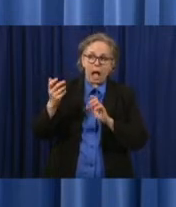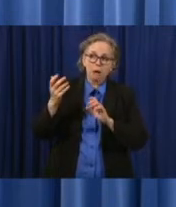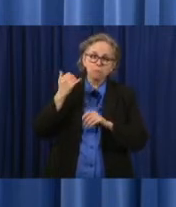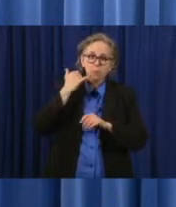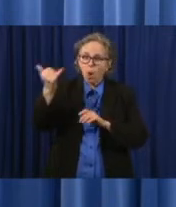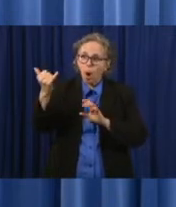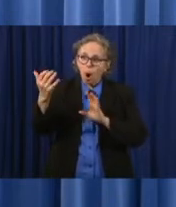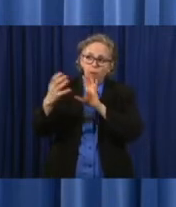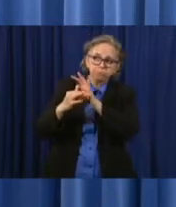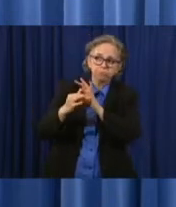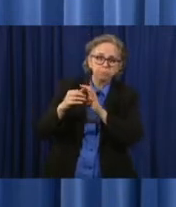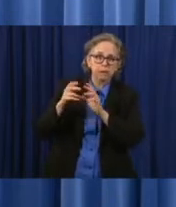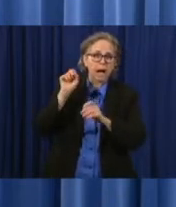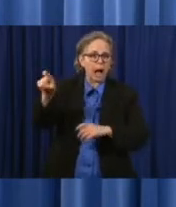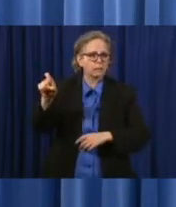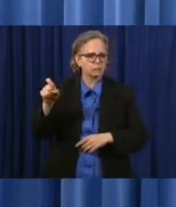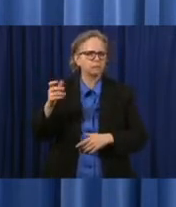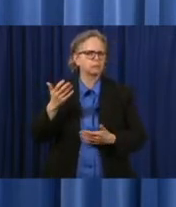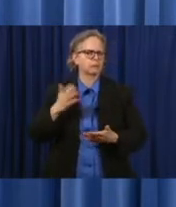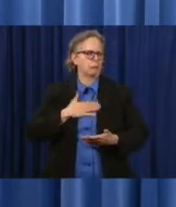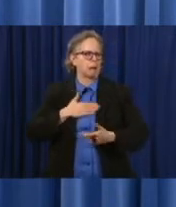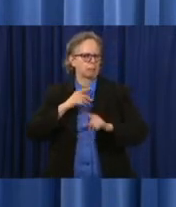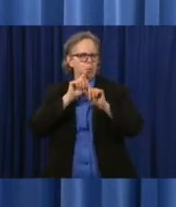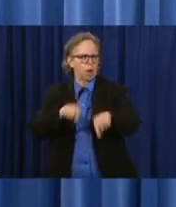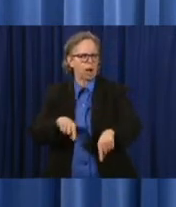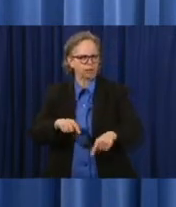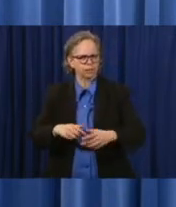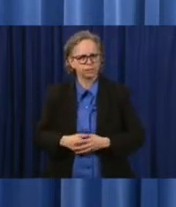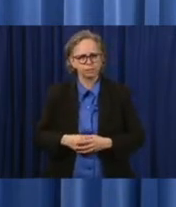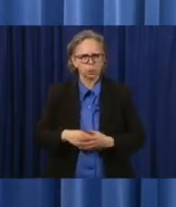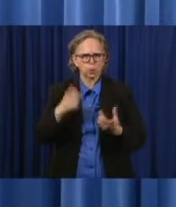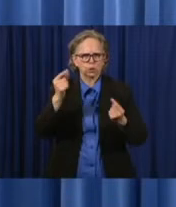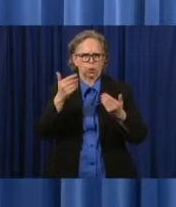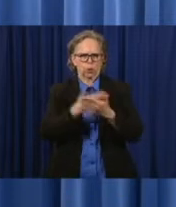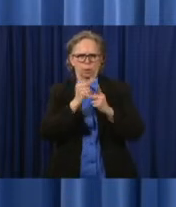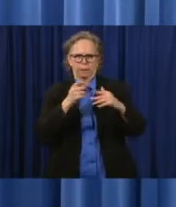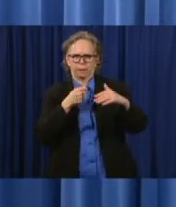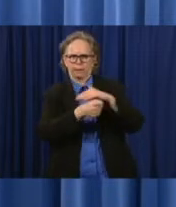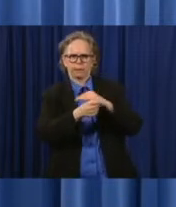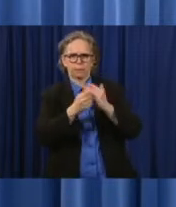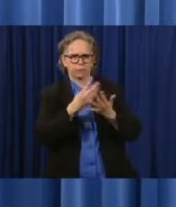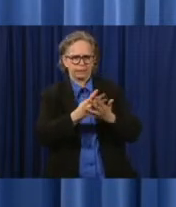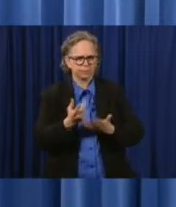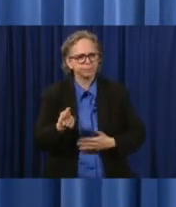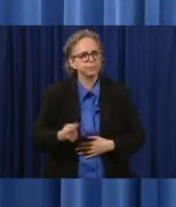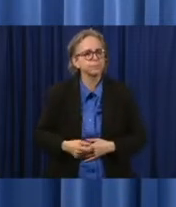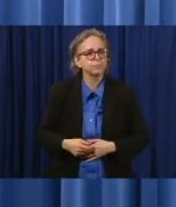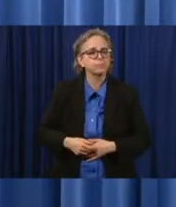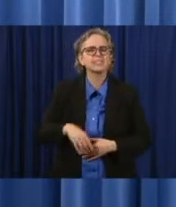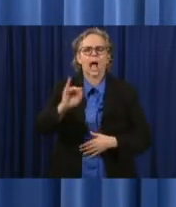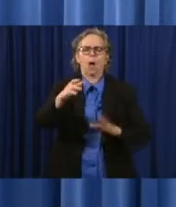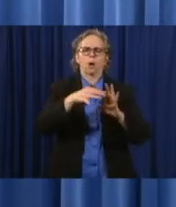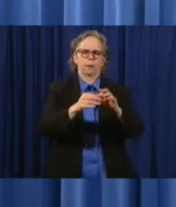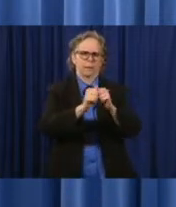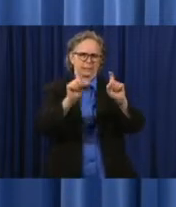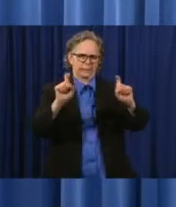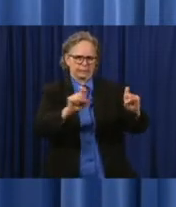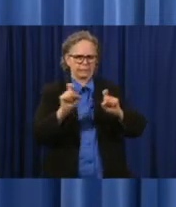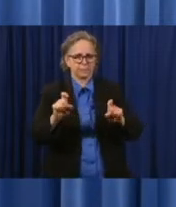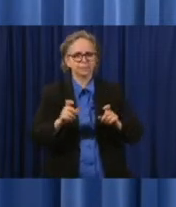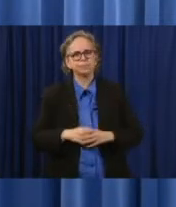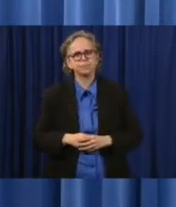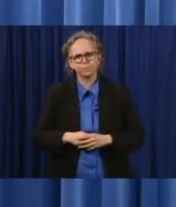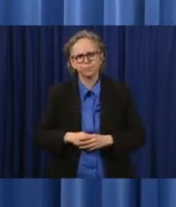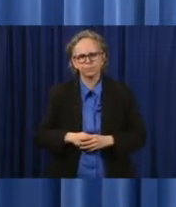you answers to any of those questions. I would just say about the testing, look, we're going to follow the